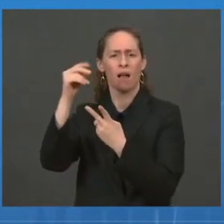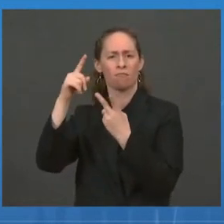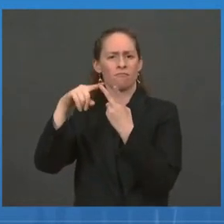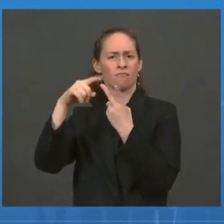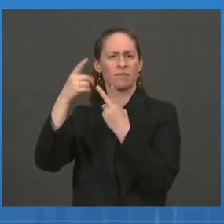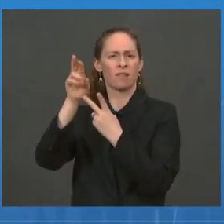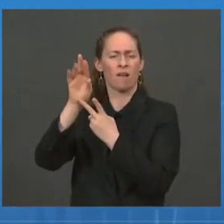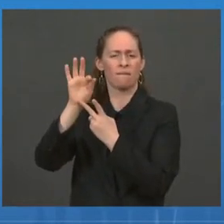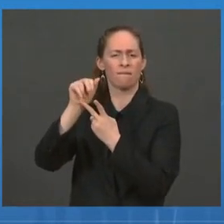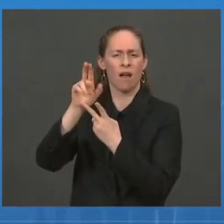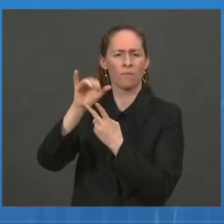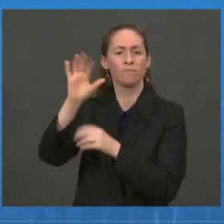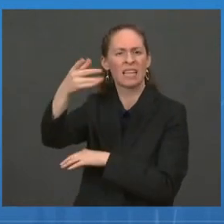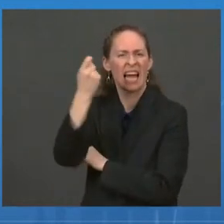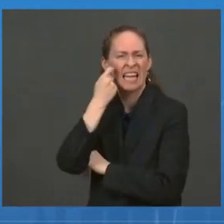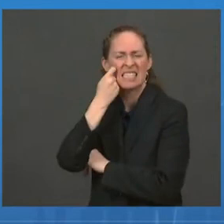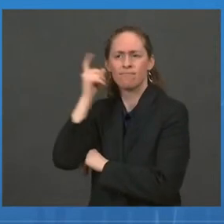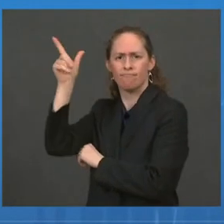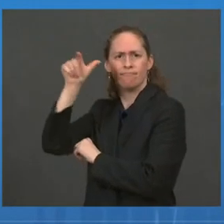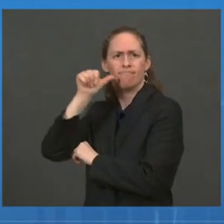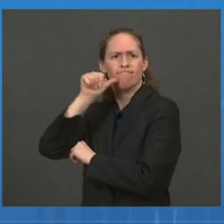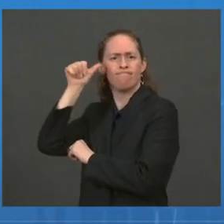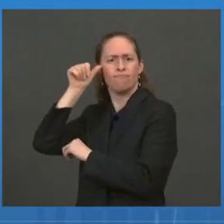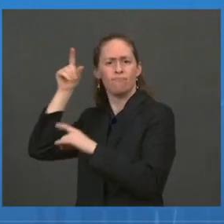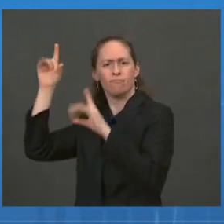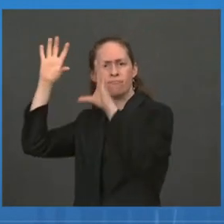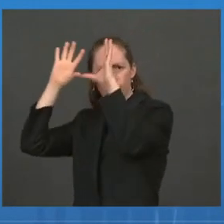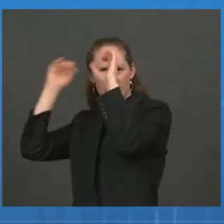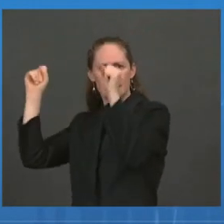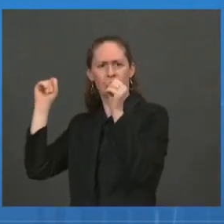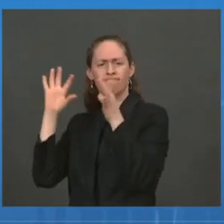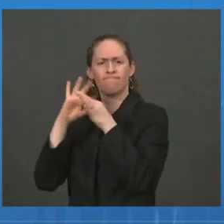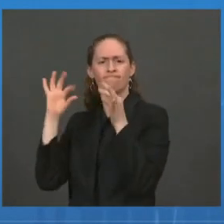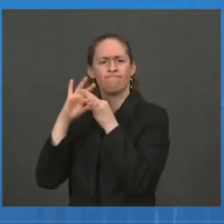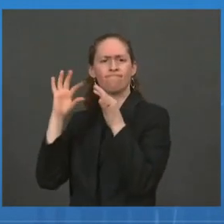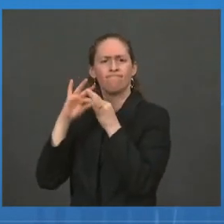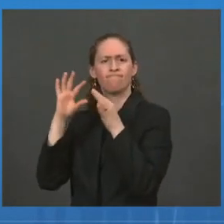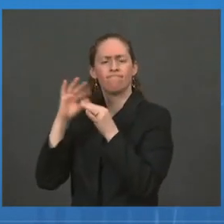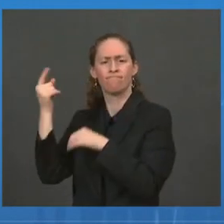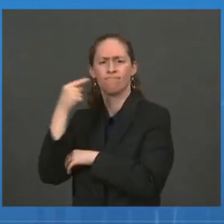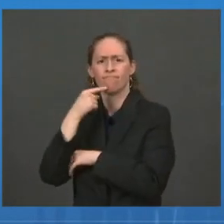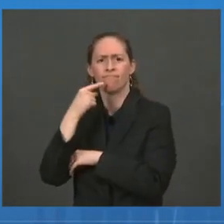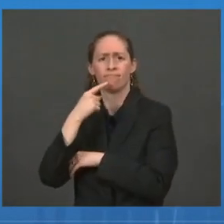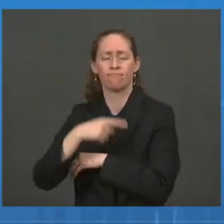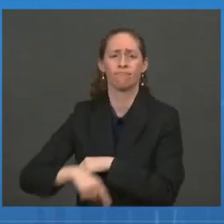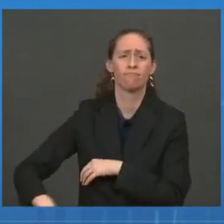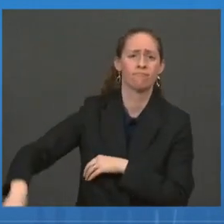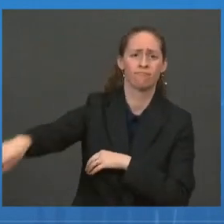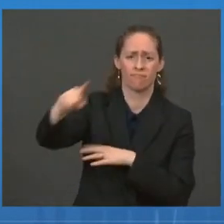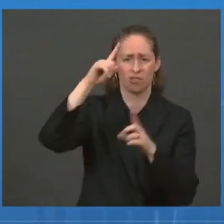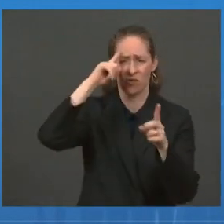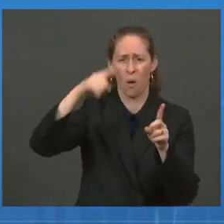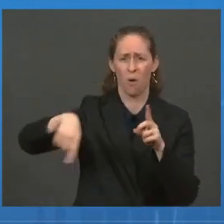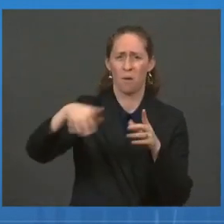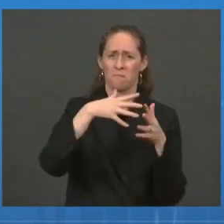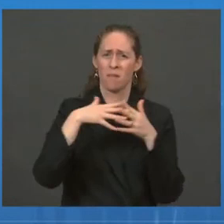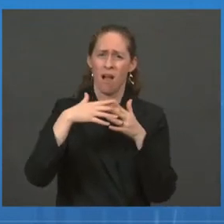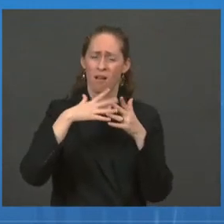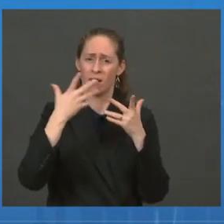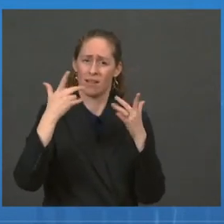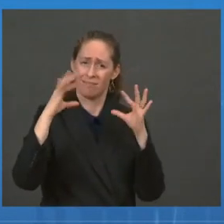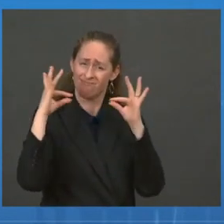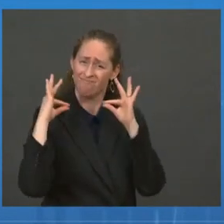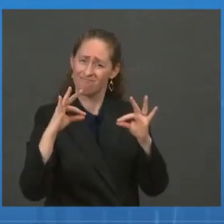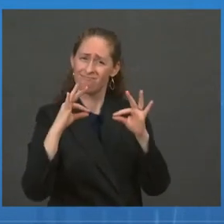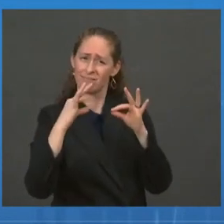fully protected the rest of the world needs to be protected i'm well aware of how many vaccine doses the us is donating but